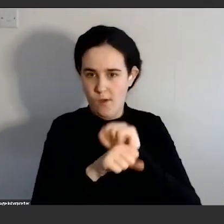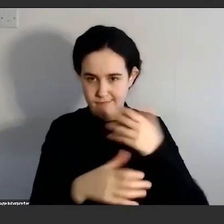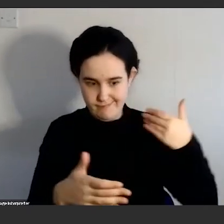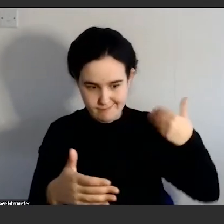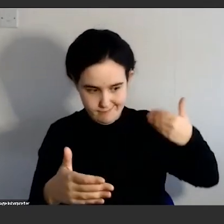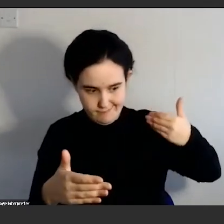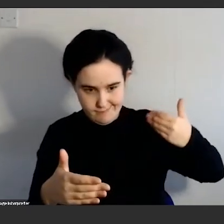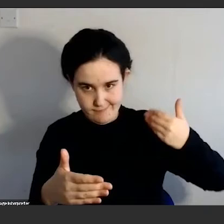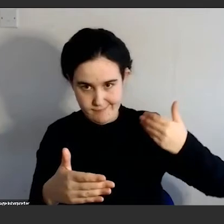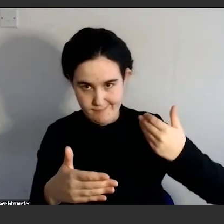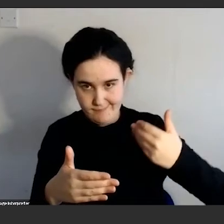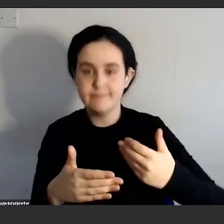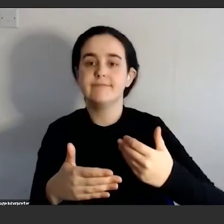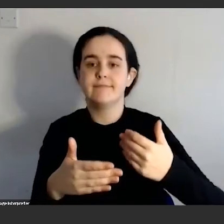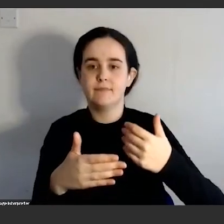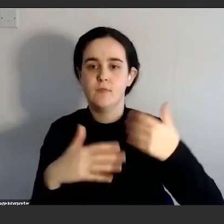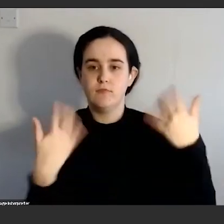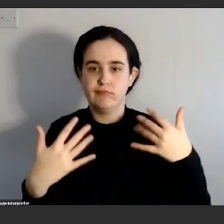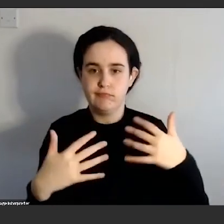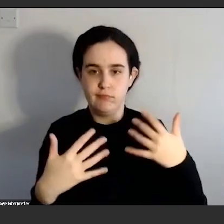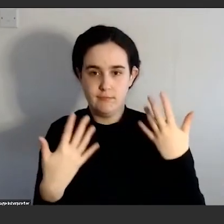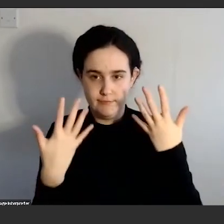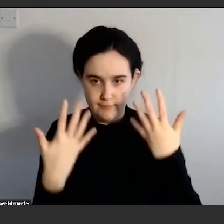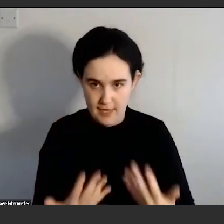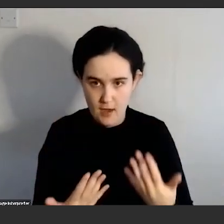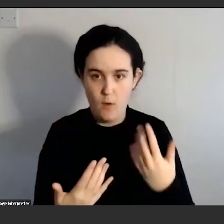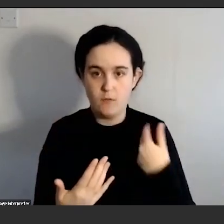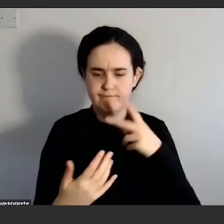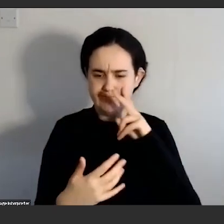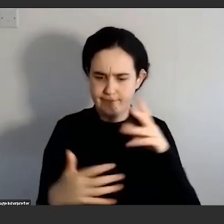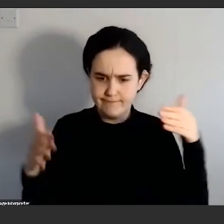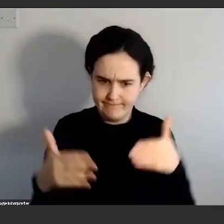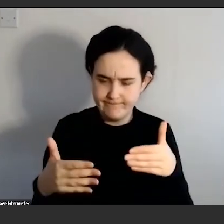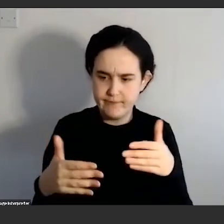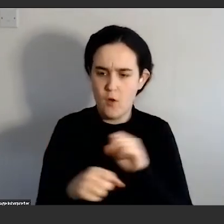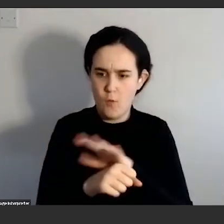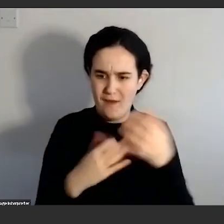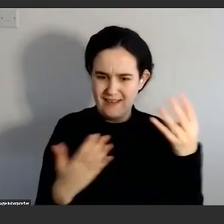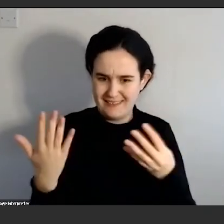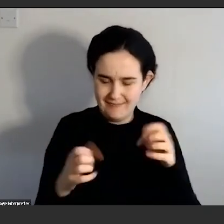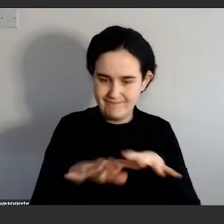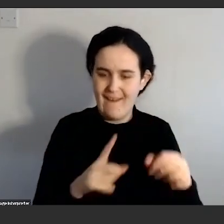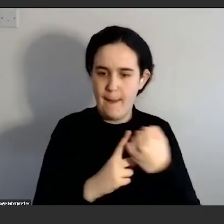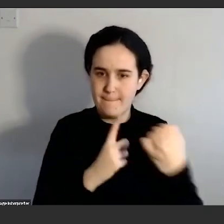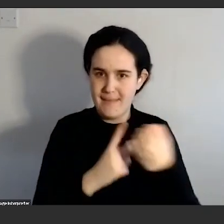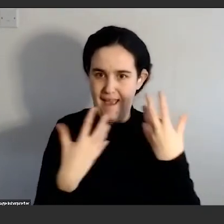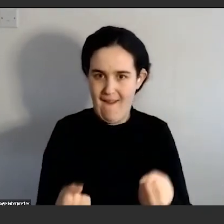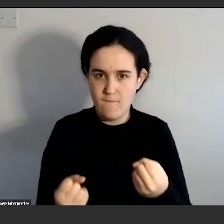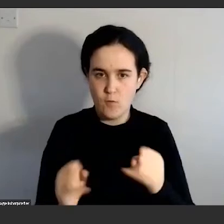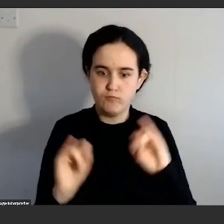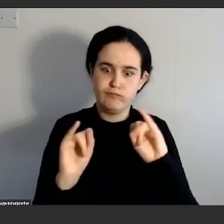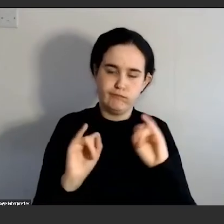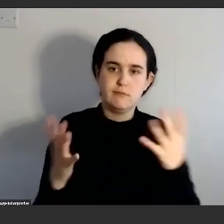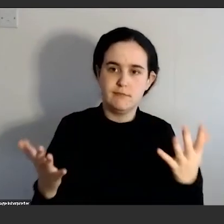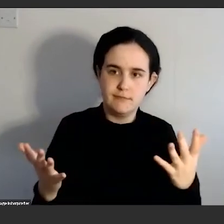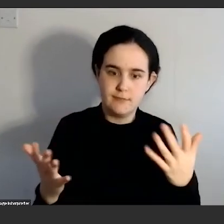I take this honor in high esteem, and thank you so much, Femi. Oh, you're so glad to have you here. Hello, Jane. Please introduce yourself.